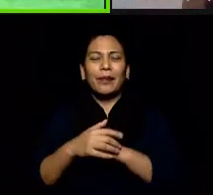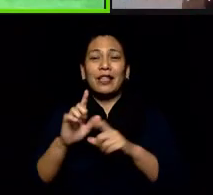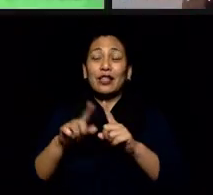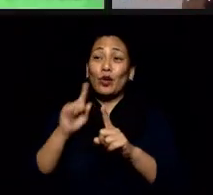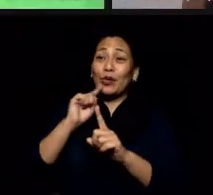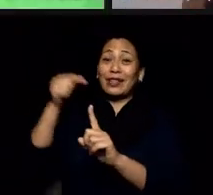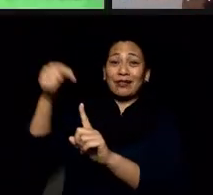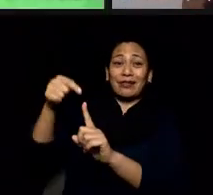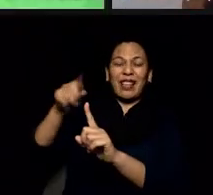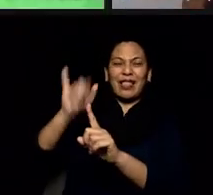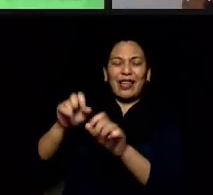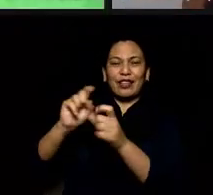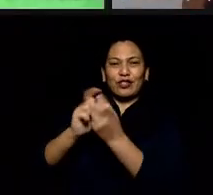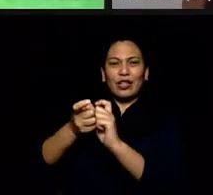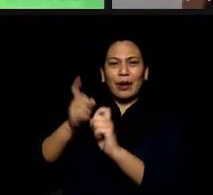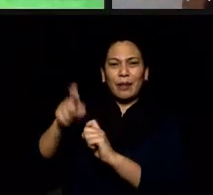change.